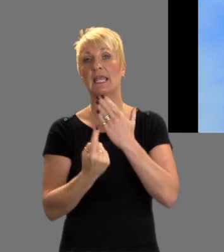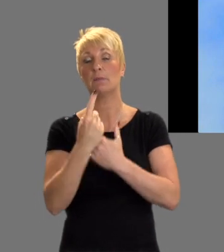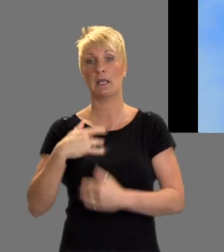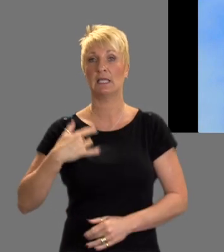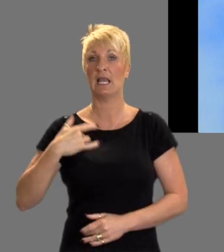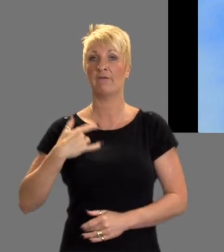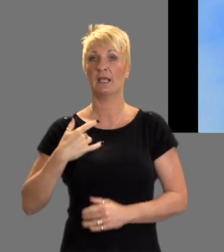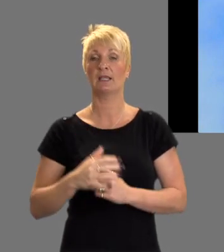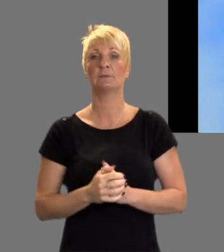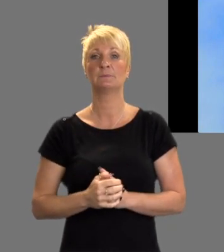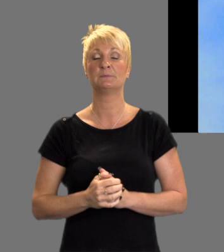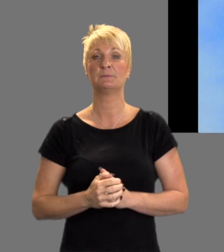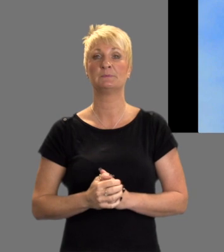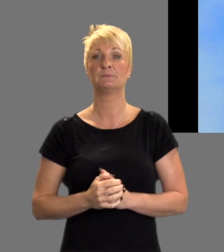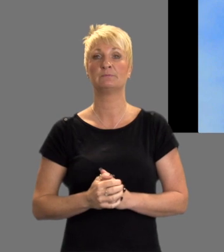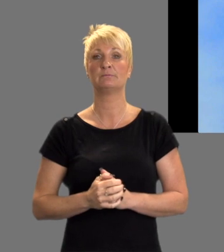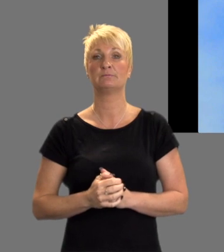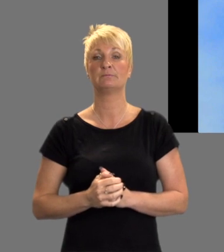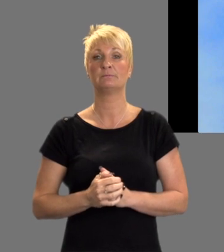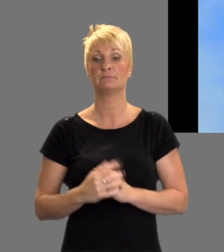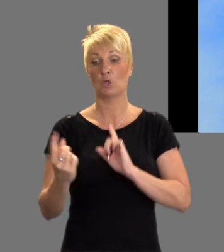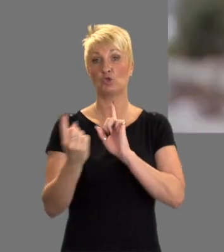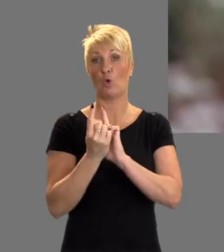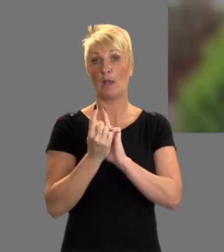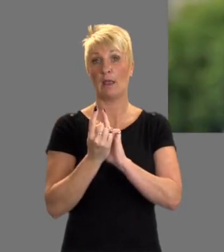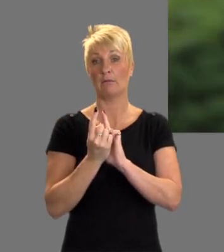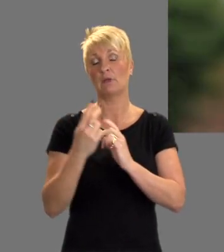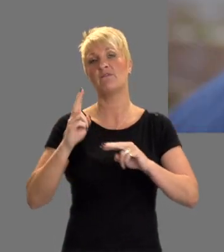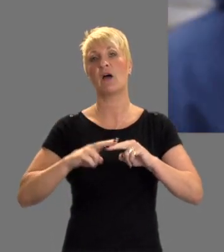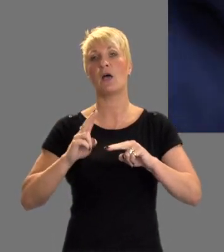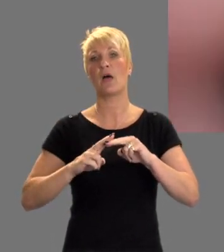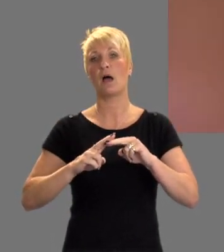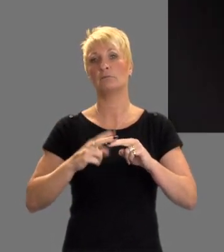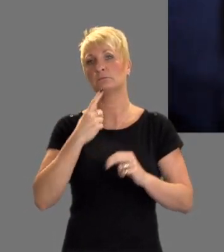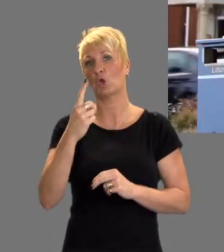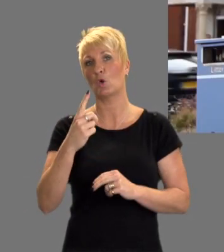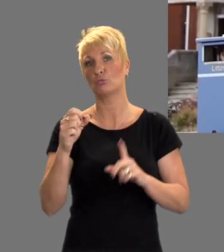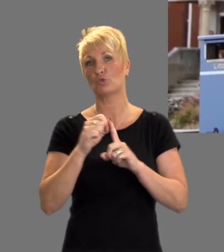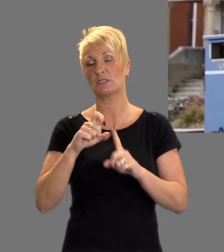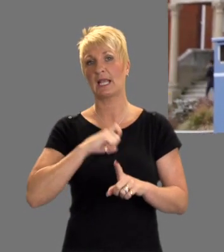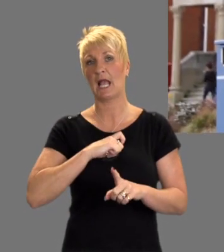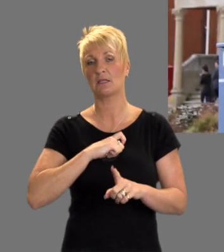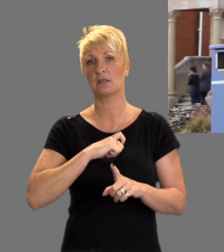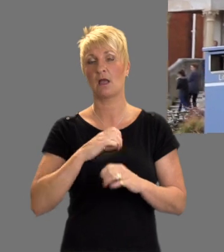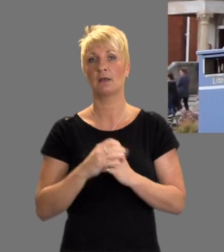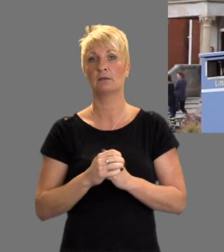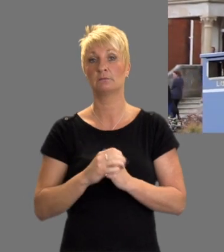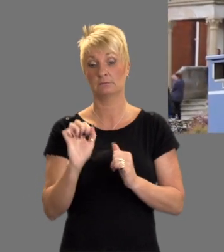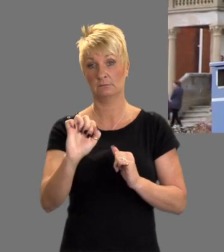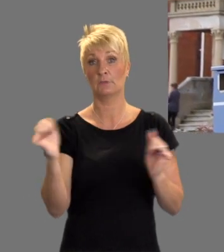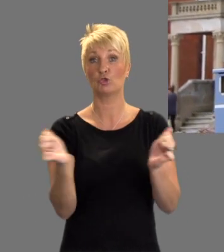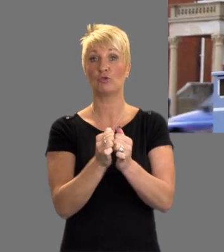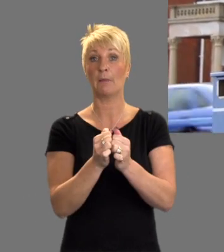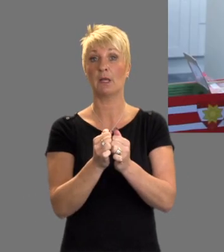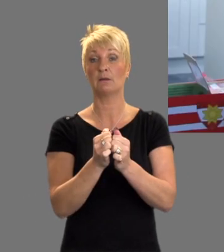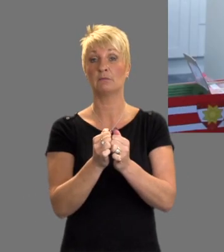living. Not long after joining the project, my father was diagnosed with prostate cancer. With his agreement, and